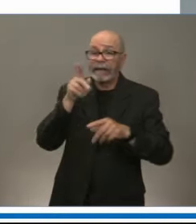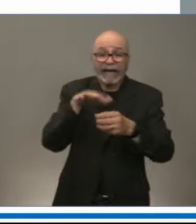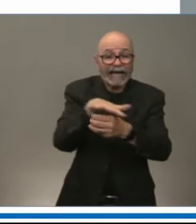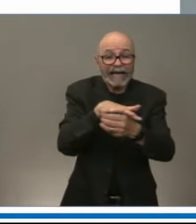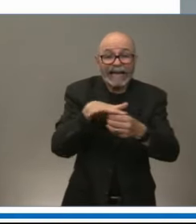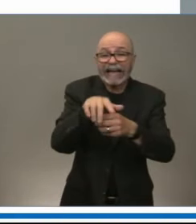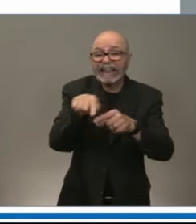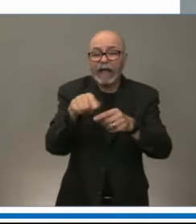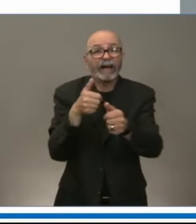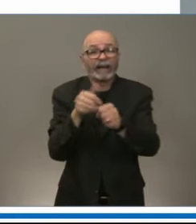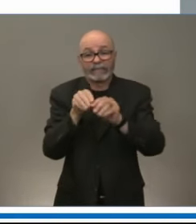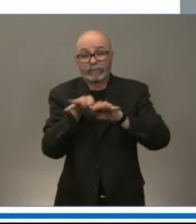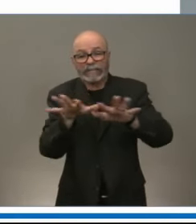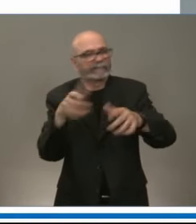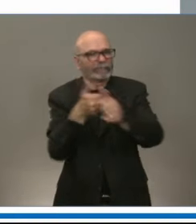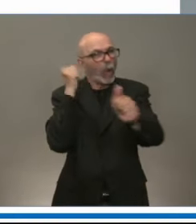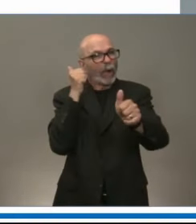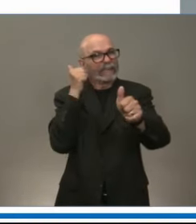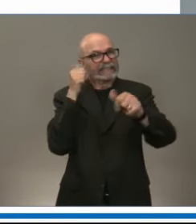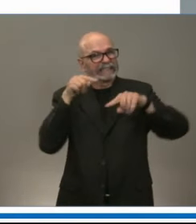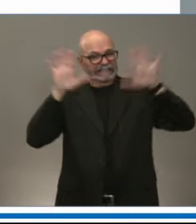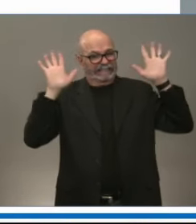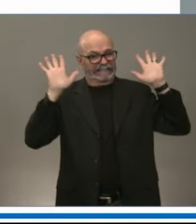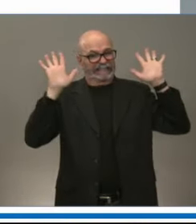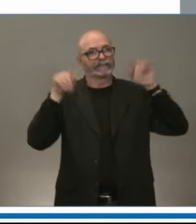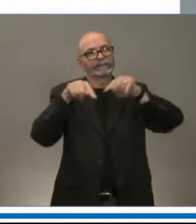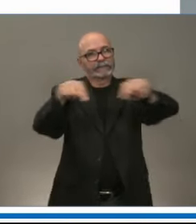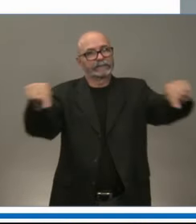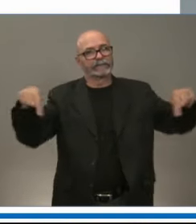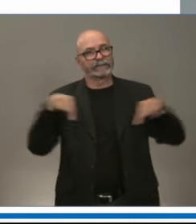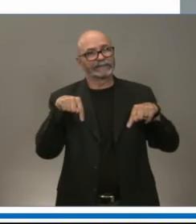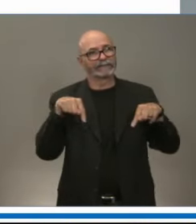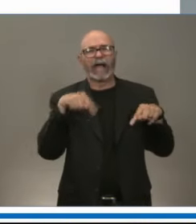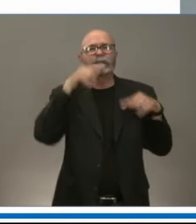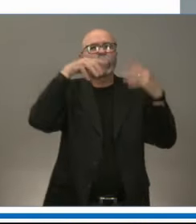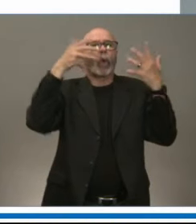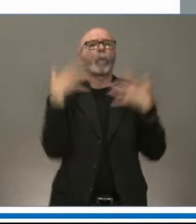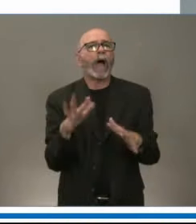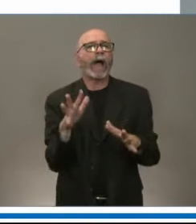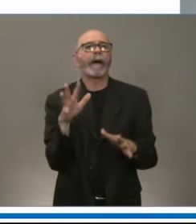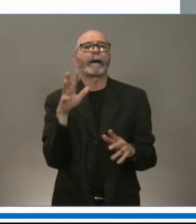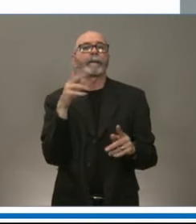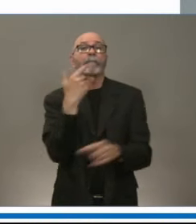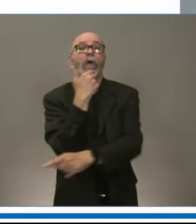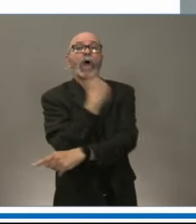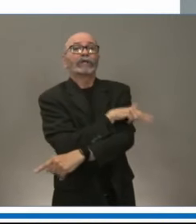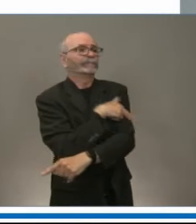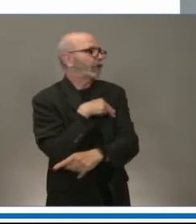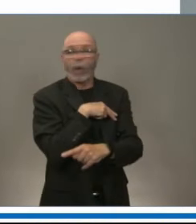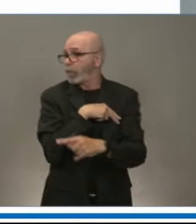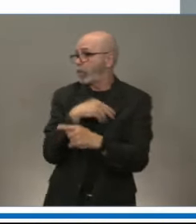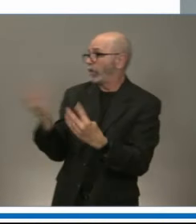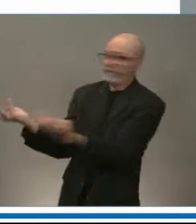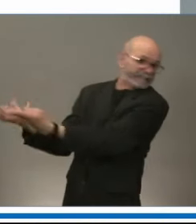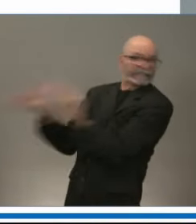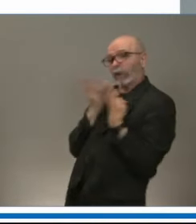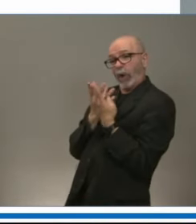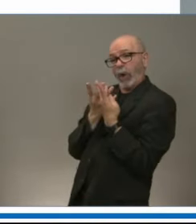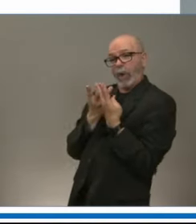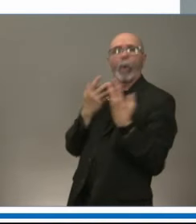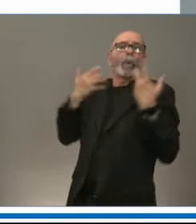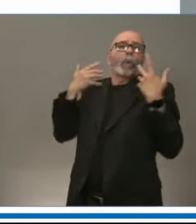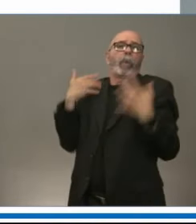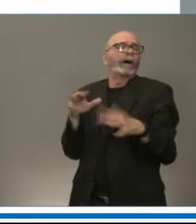be within the capacity of our healthcare system, and we don't overwhelm our healthcare system. And quite frankly, it's how we also get out of